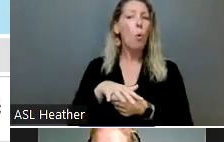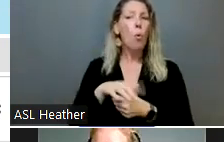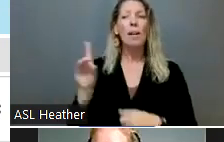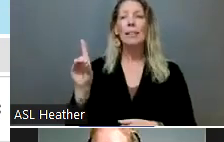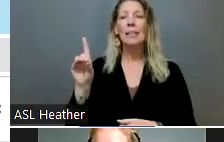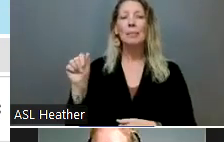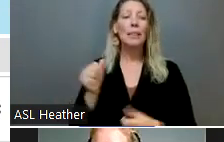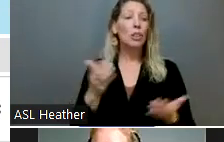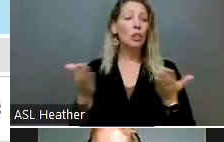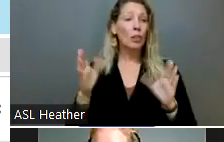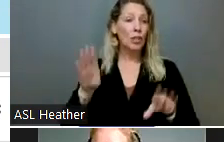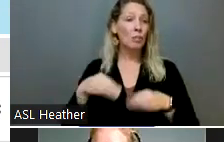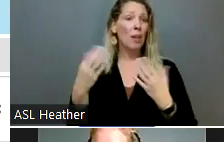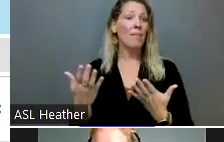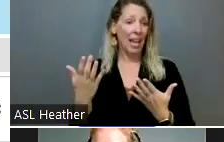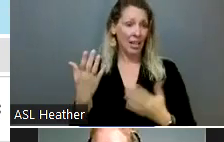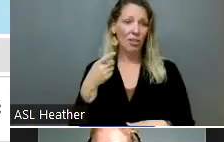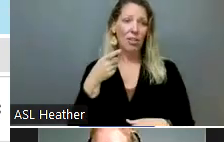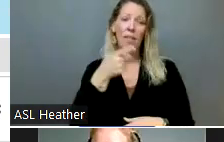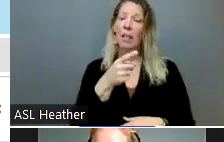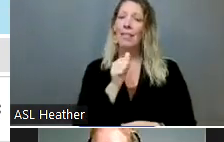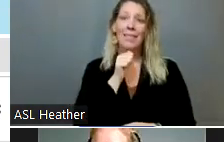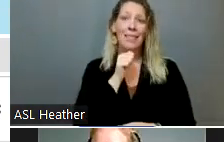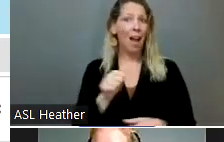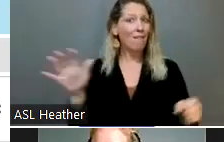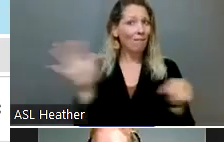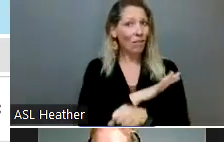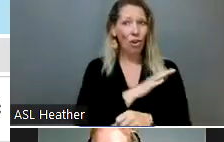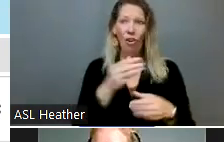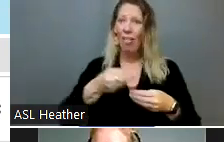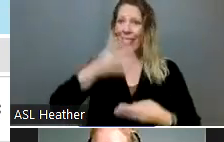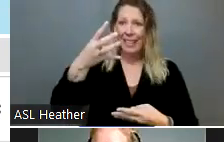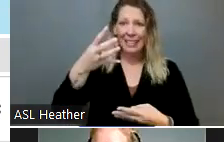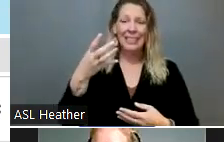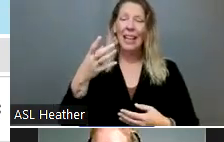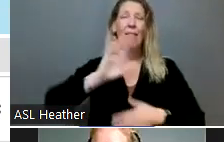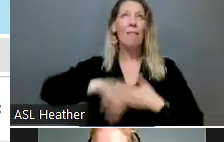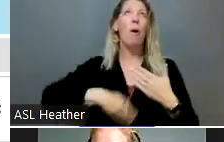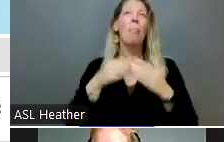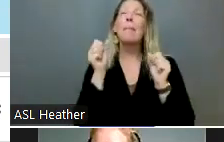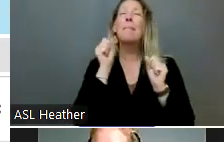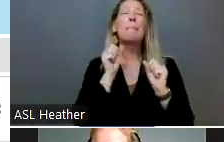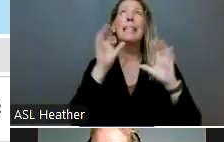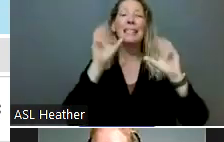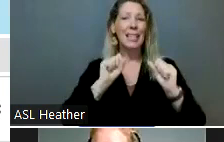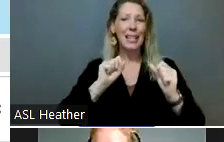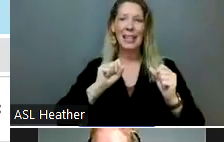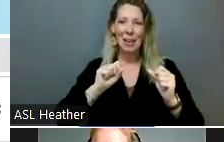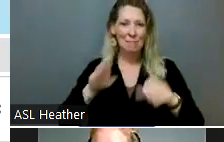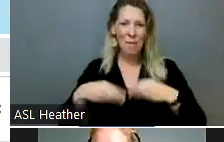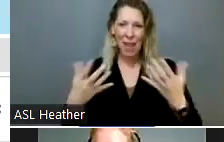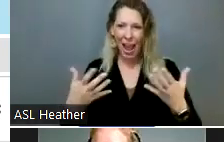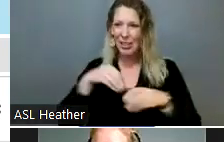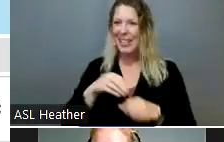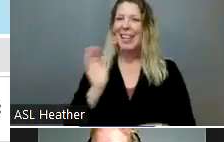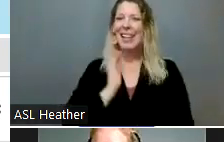providers. This is not a comprehensive list of all of the amazing providers in our community, but this could